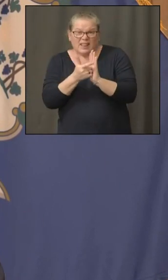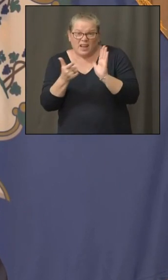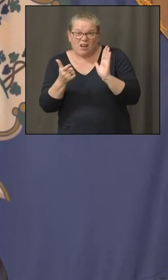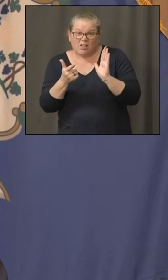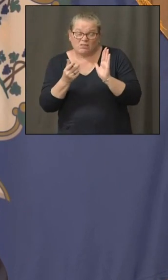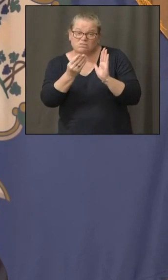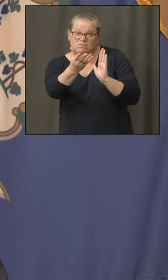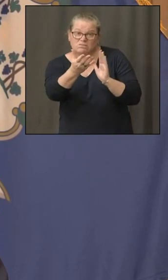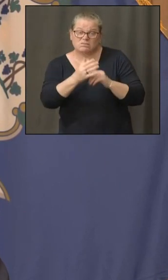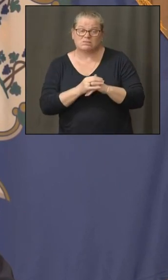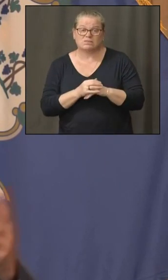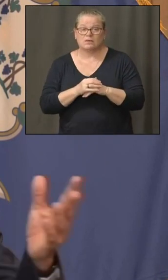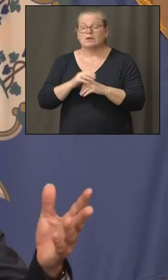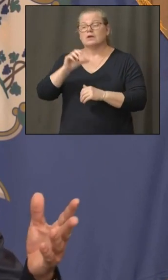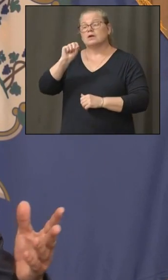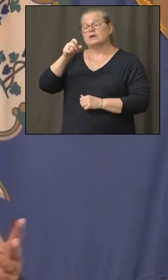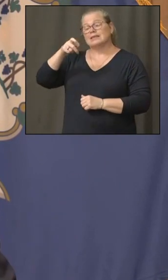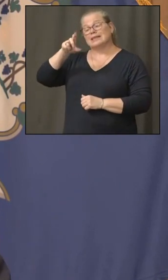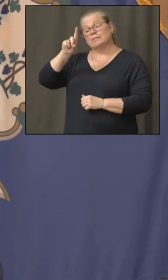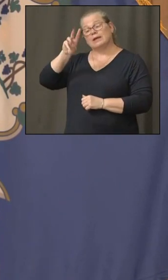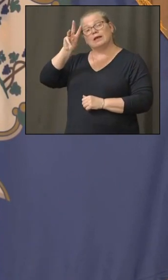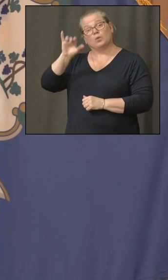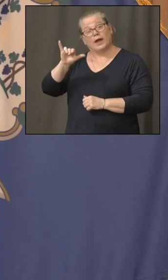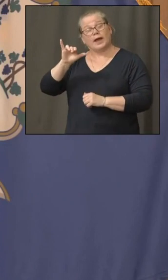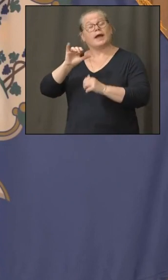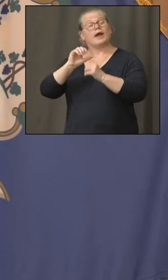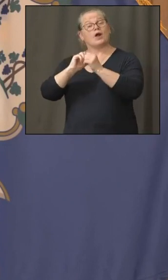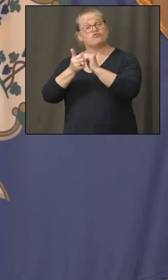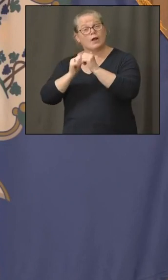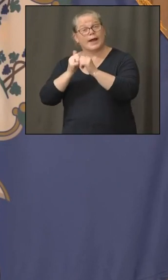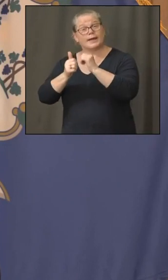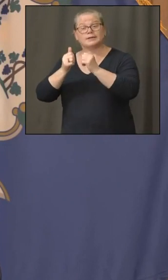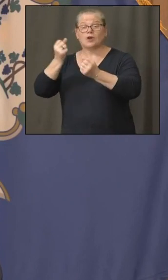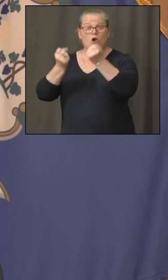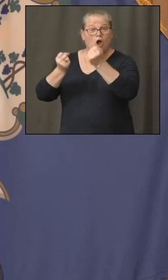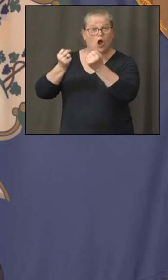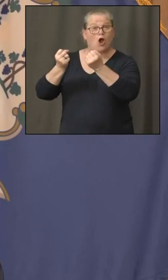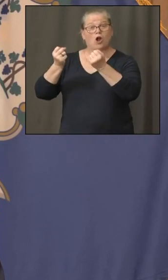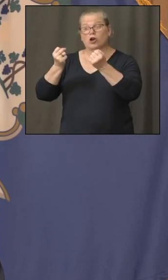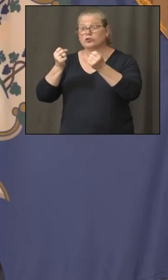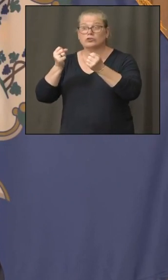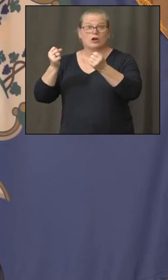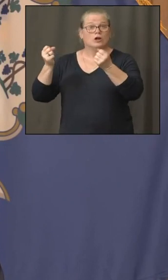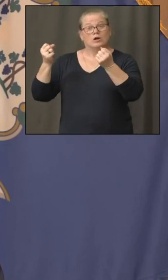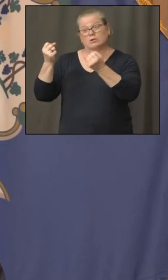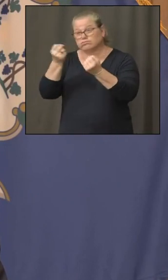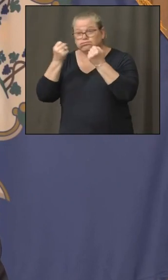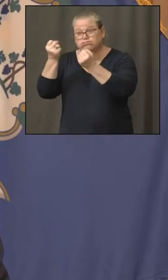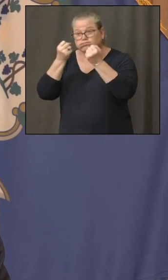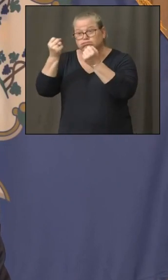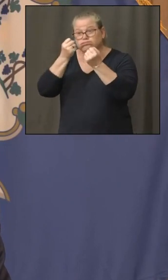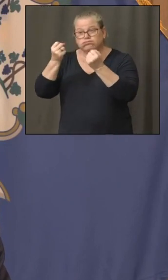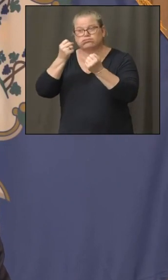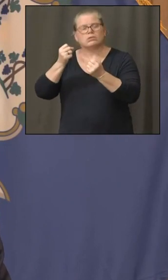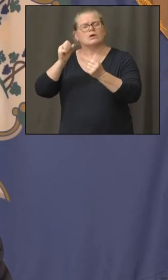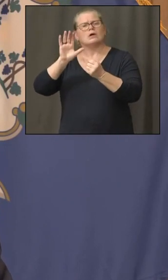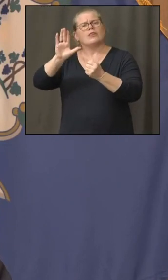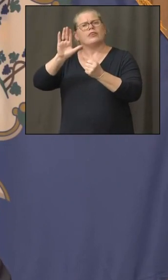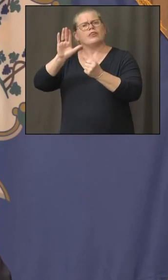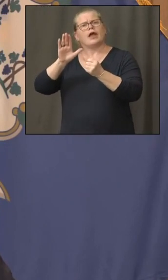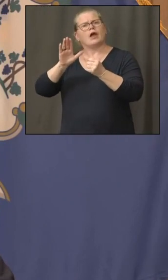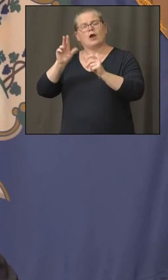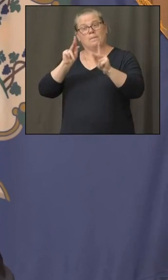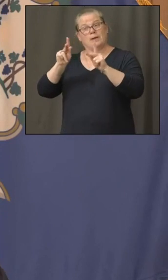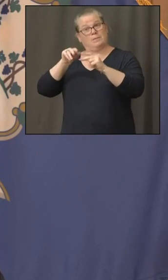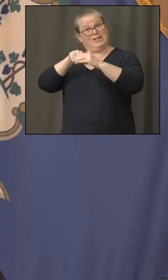a 25% capacity. There's plenty of room for social distancing. So if you can keep your space, we wanted to cautiously let people